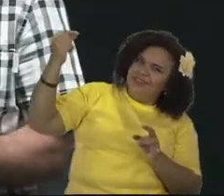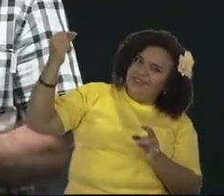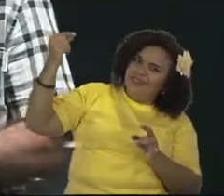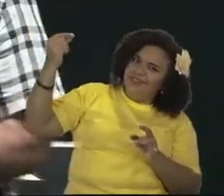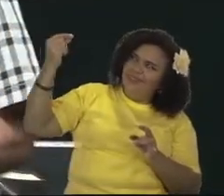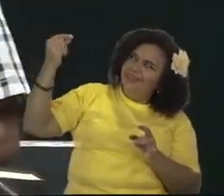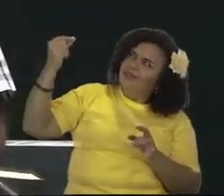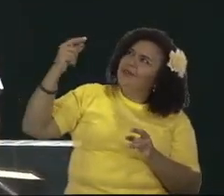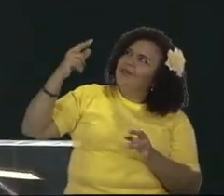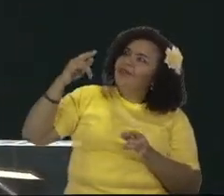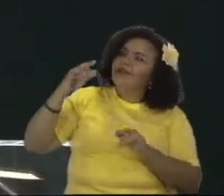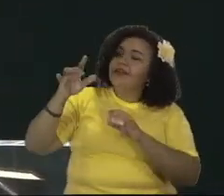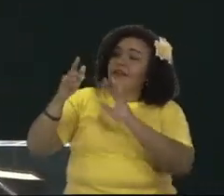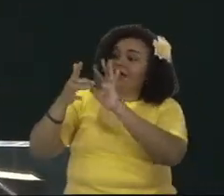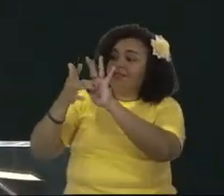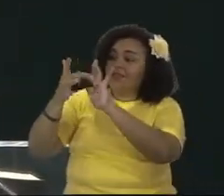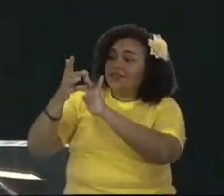Jesus.